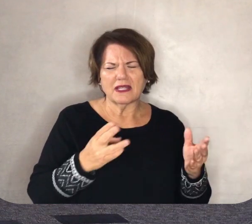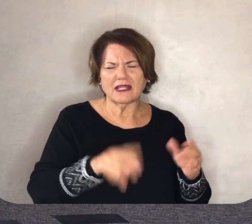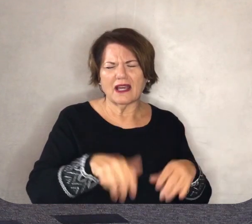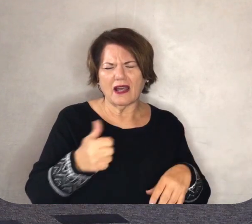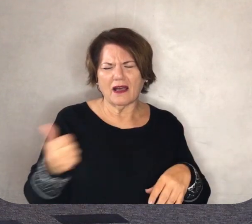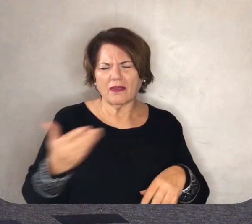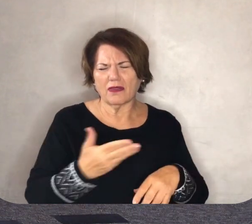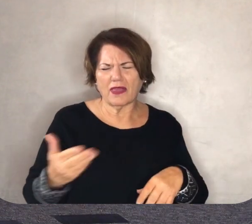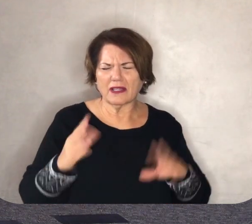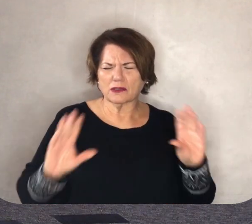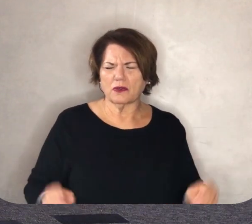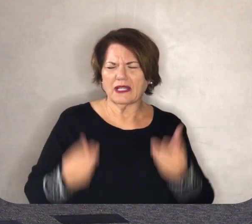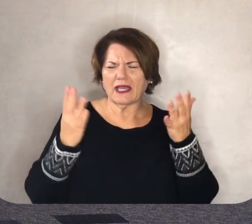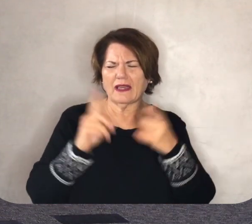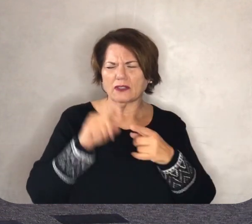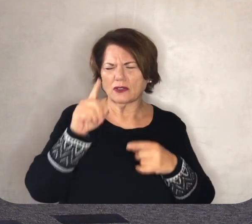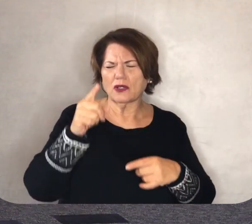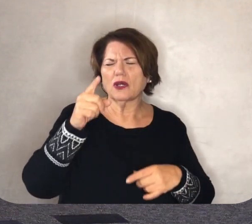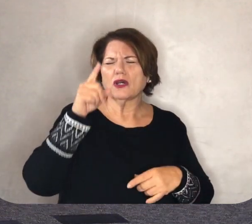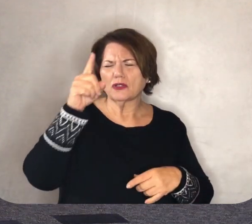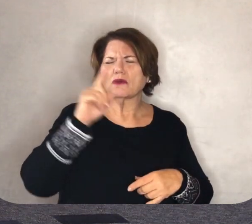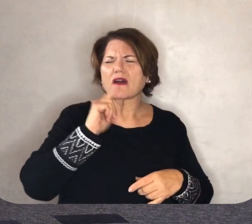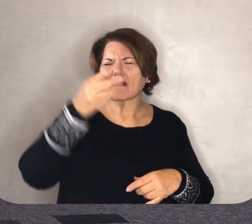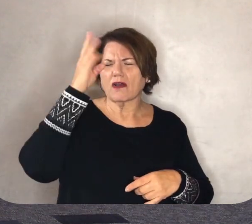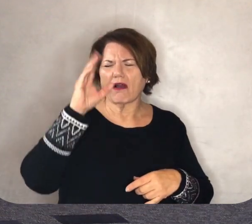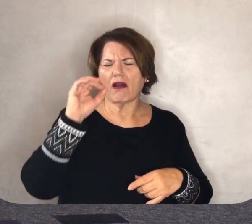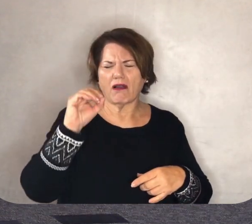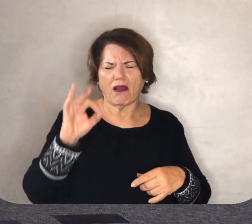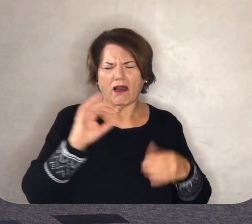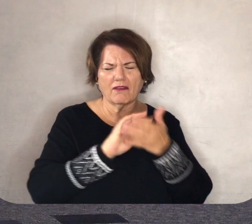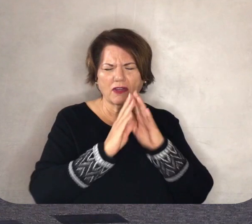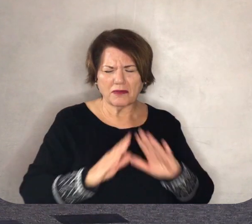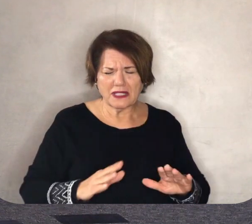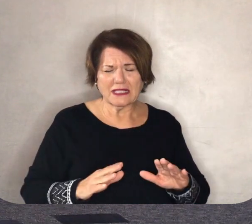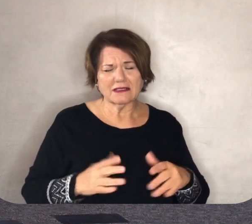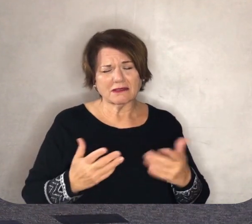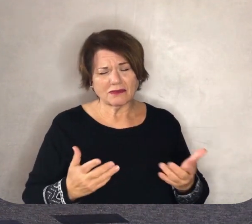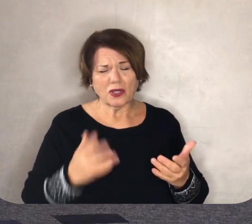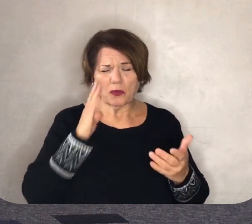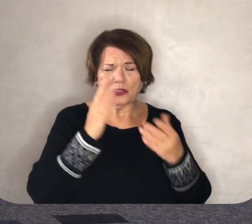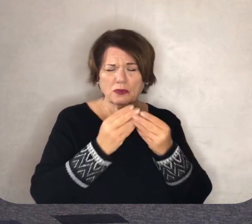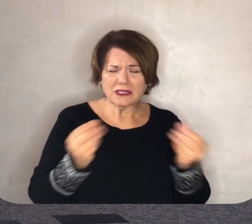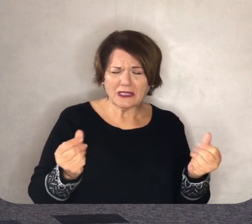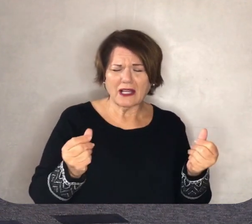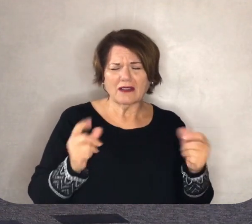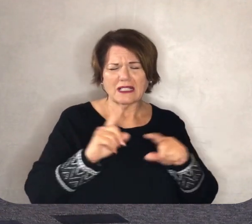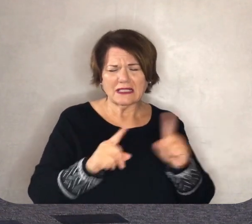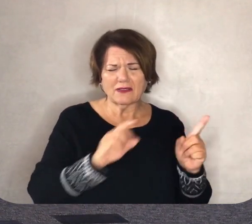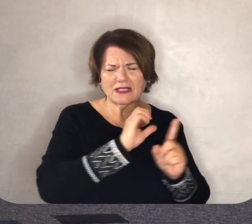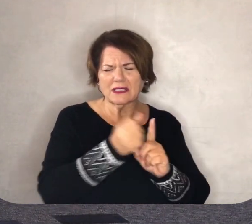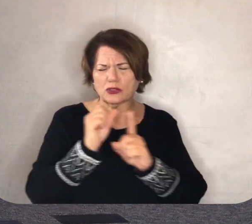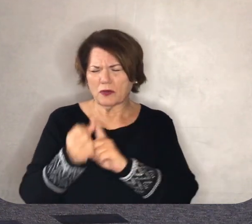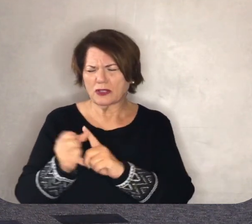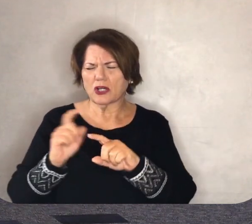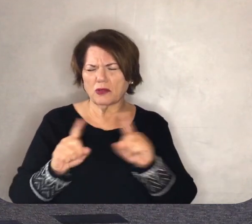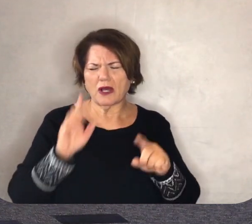we lift them to you, knowing that you are the God of peace. Not that you're going to bring resolution to those different circumstances, God, but you will